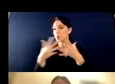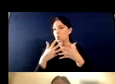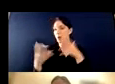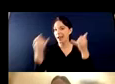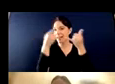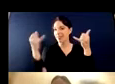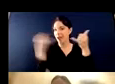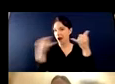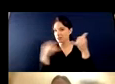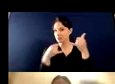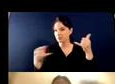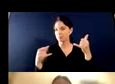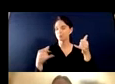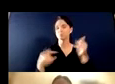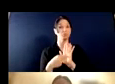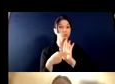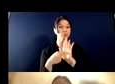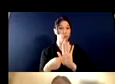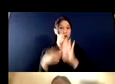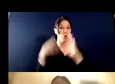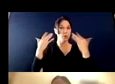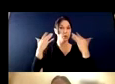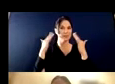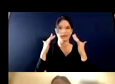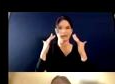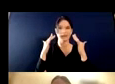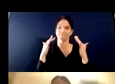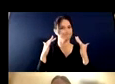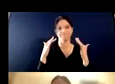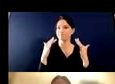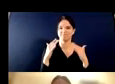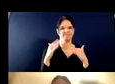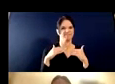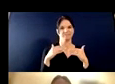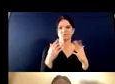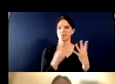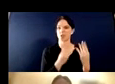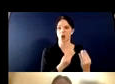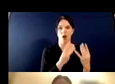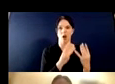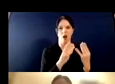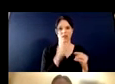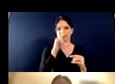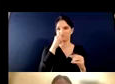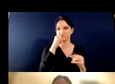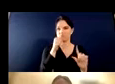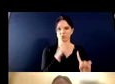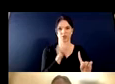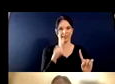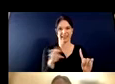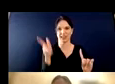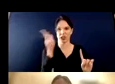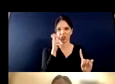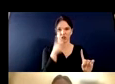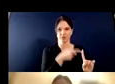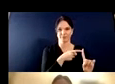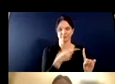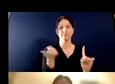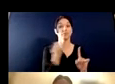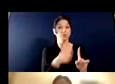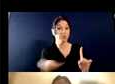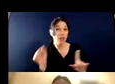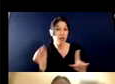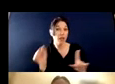to show the sounds that are too soft for this child to hear. So any sounds that are quieter than their